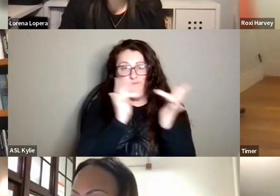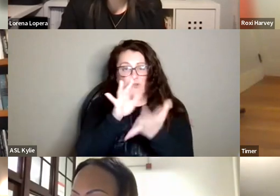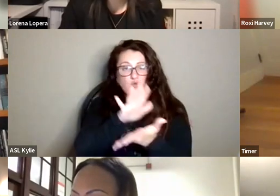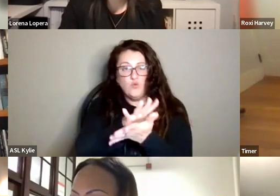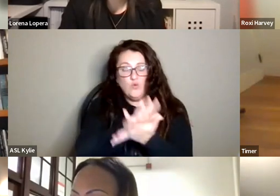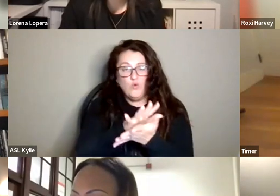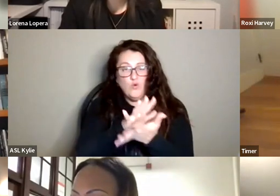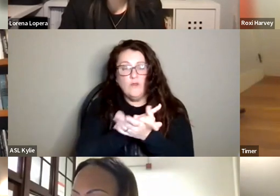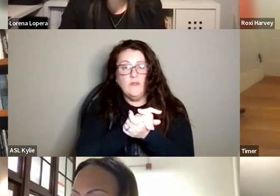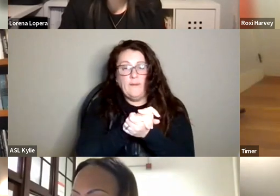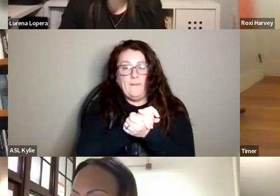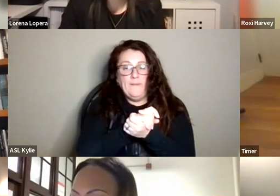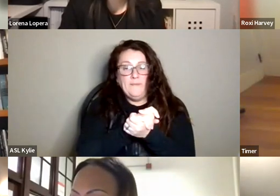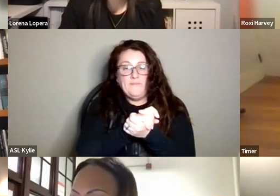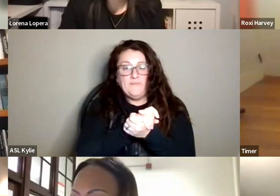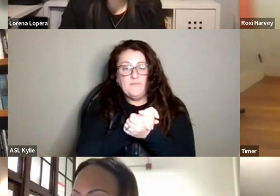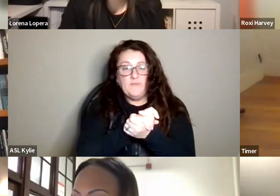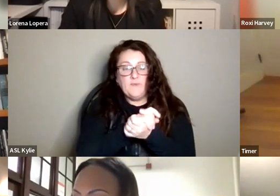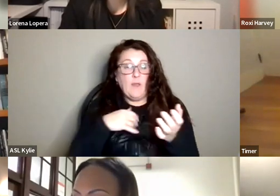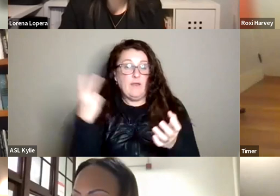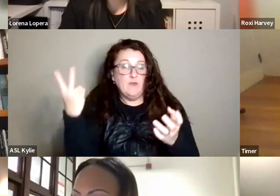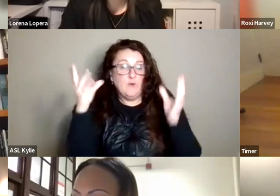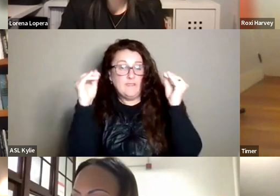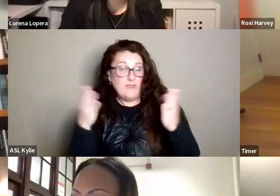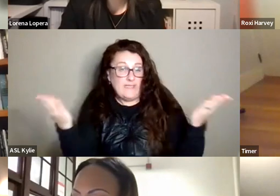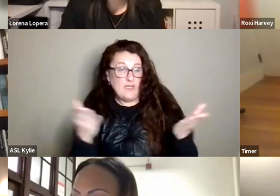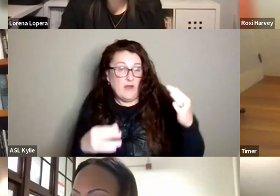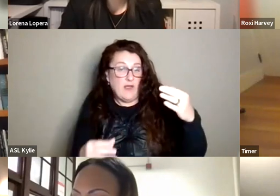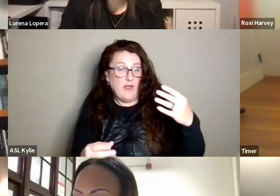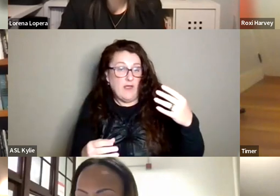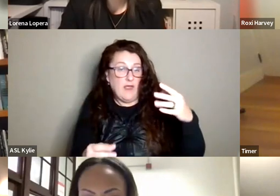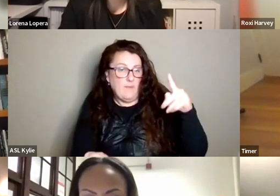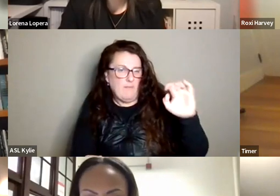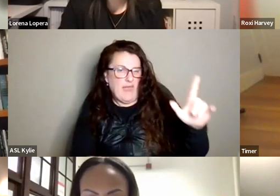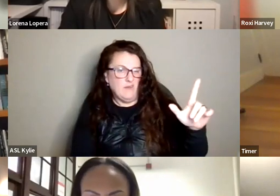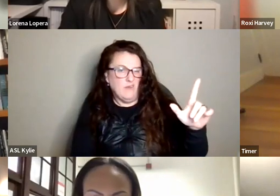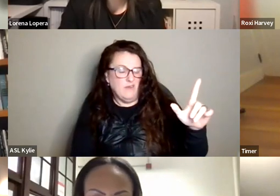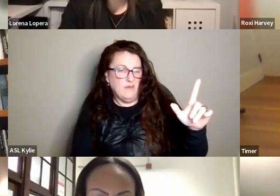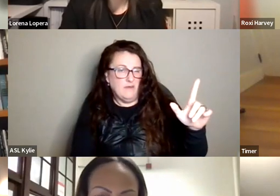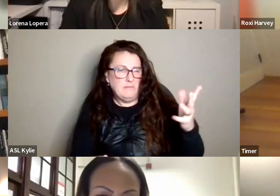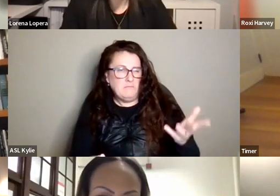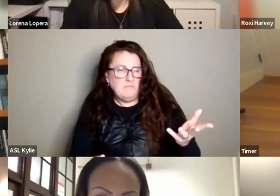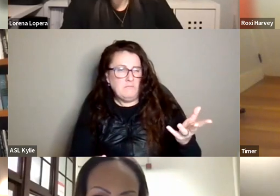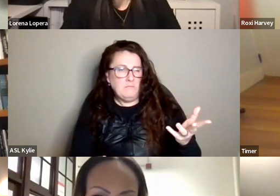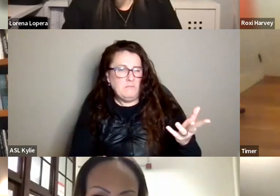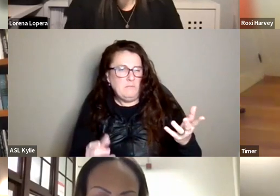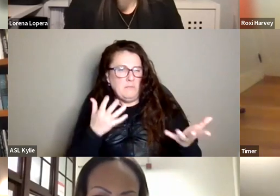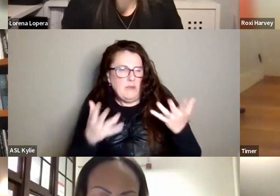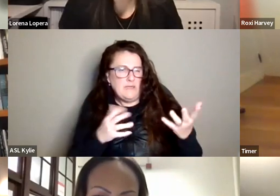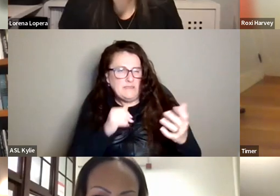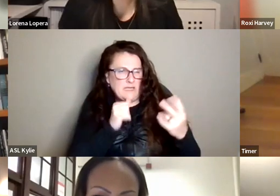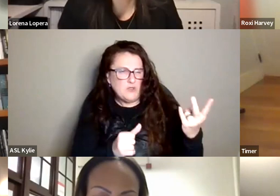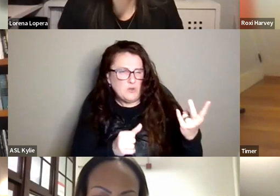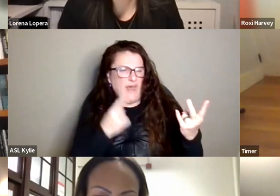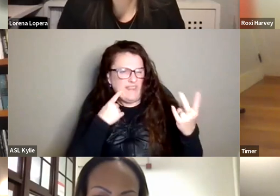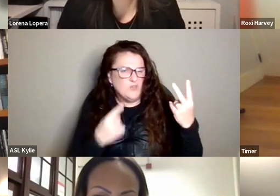schools, because although we have two teachers on this panel, if someone can correct me if it's a different number, but I do